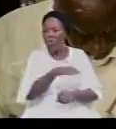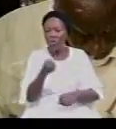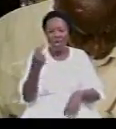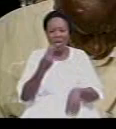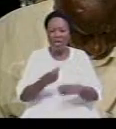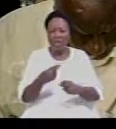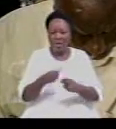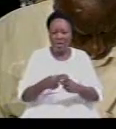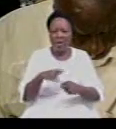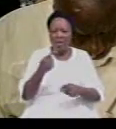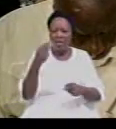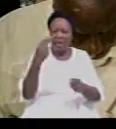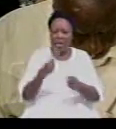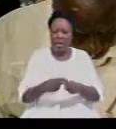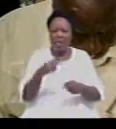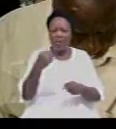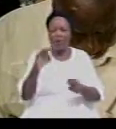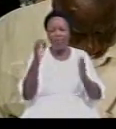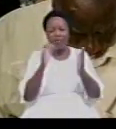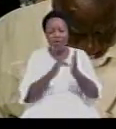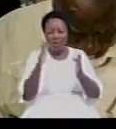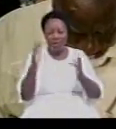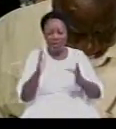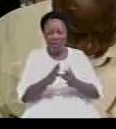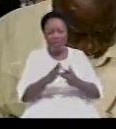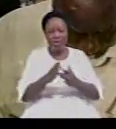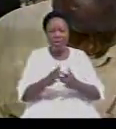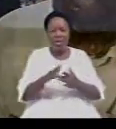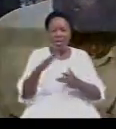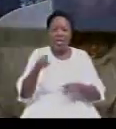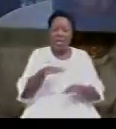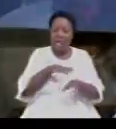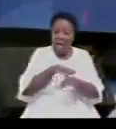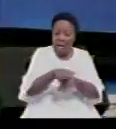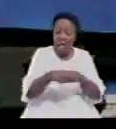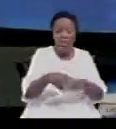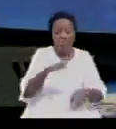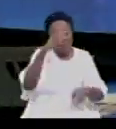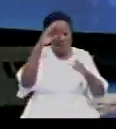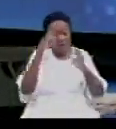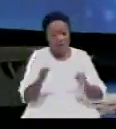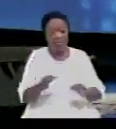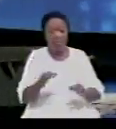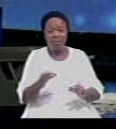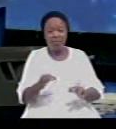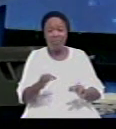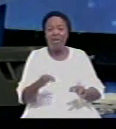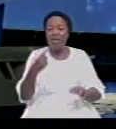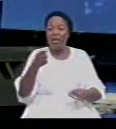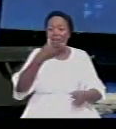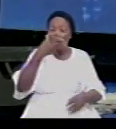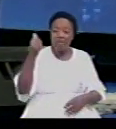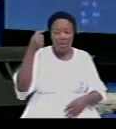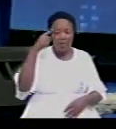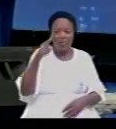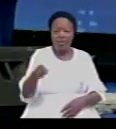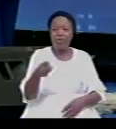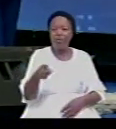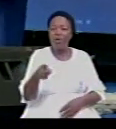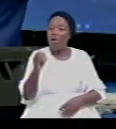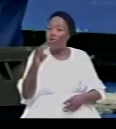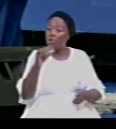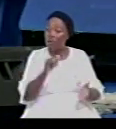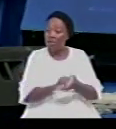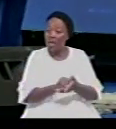The name of Jesus. The earlier you make up your mind, the better. So that,